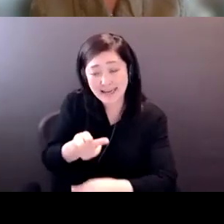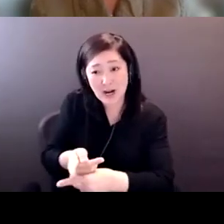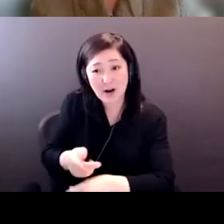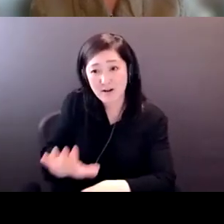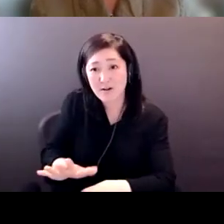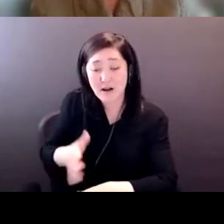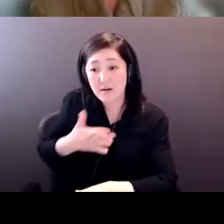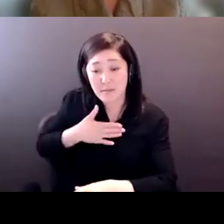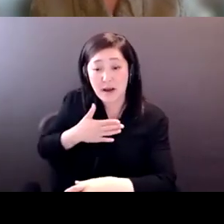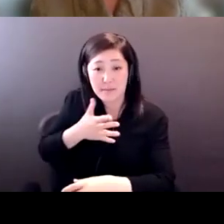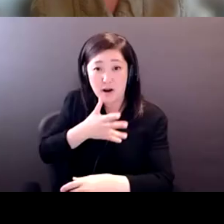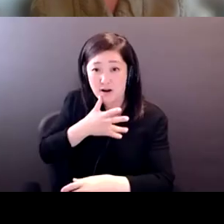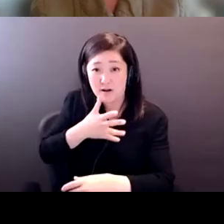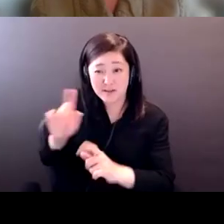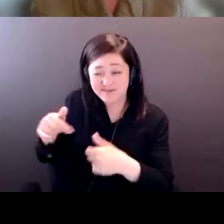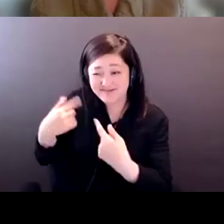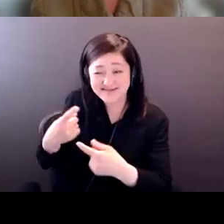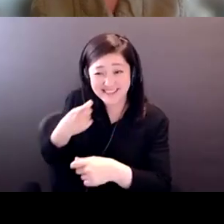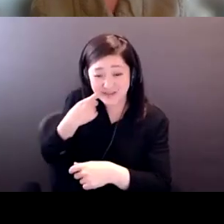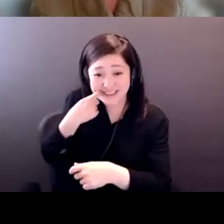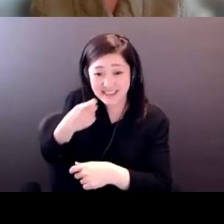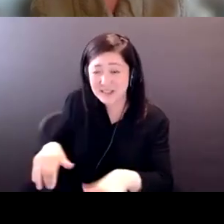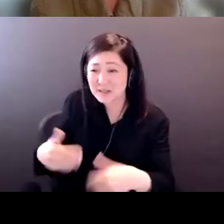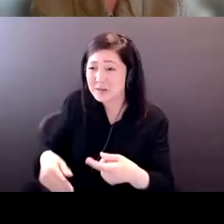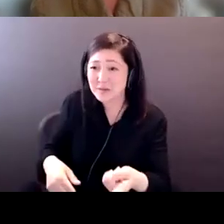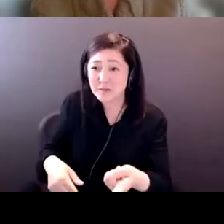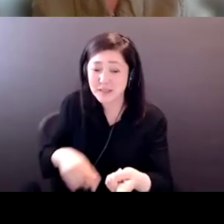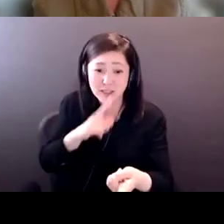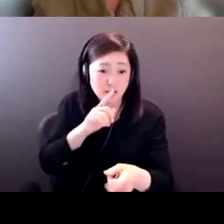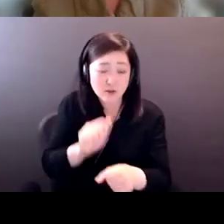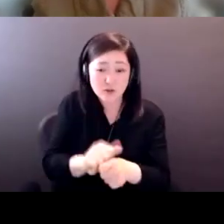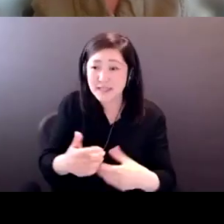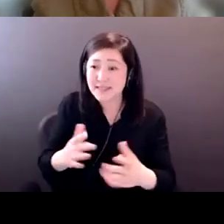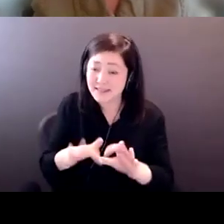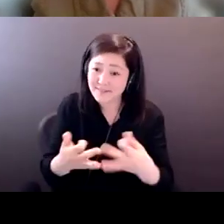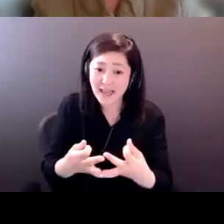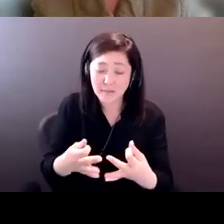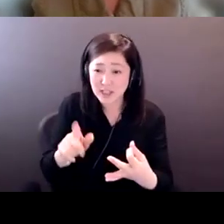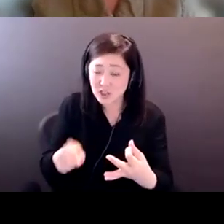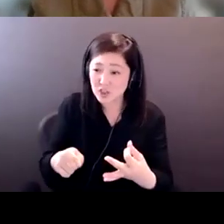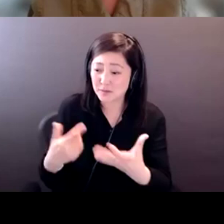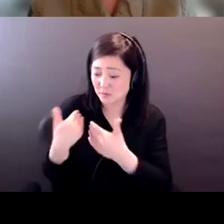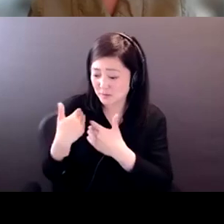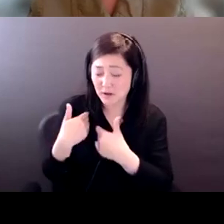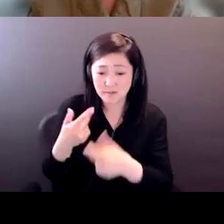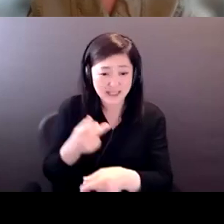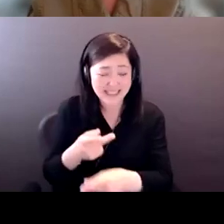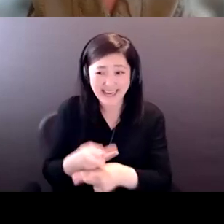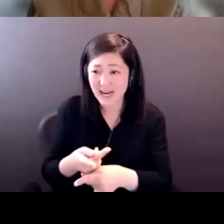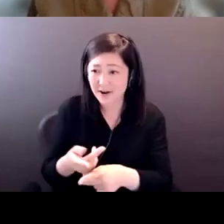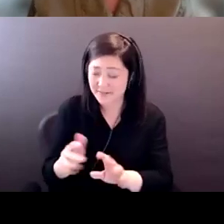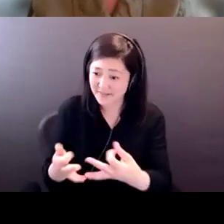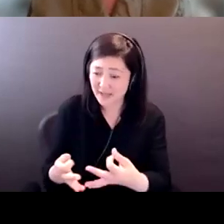And it's quite clear that this idea that families should simply be responsible for elder care without there being any support